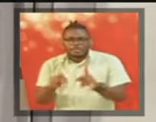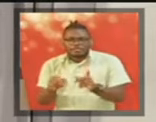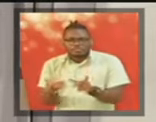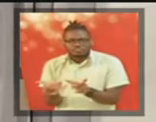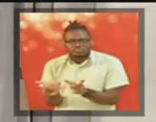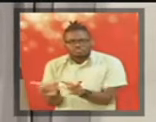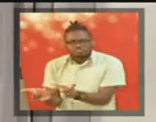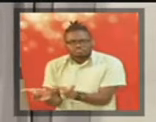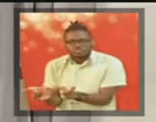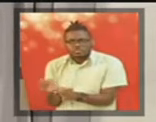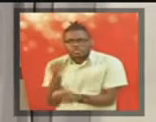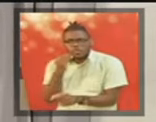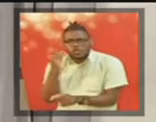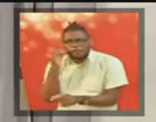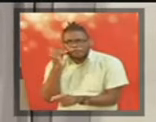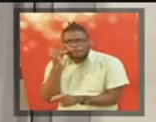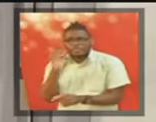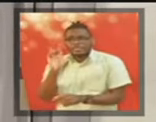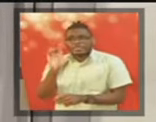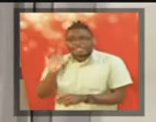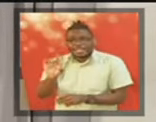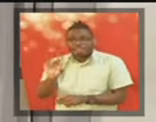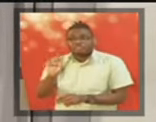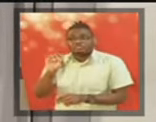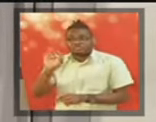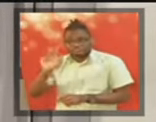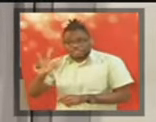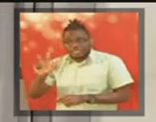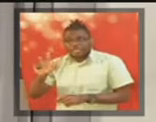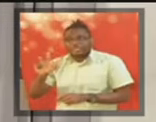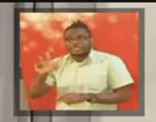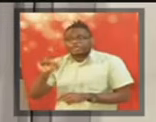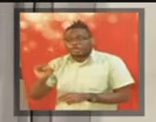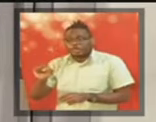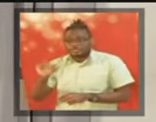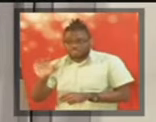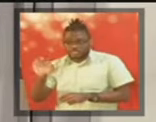saw 83.9% of them having no comorbidities whatsoever.